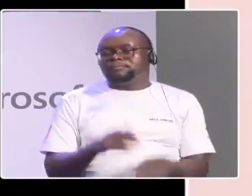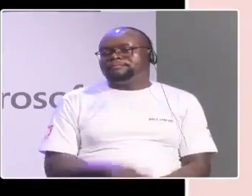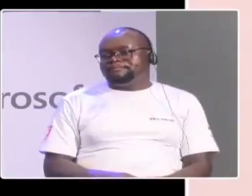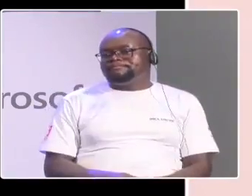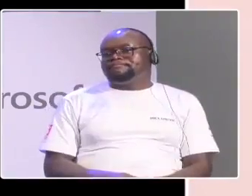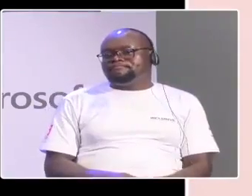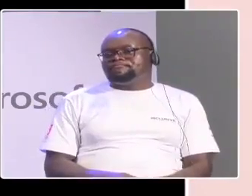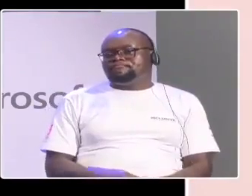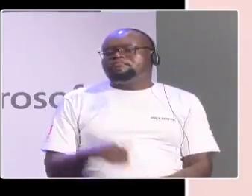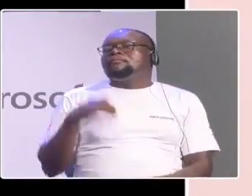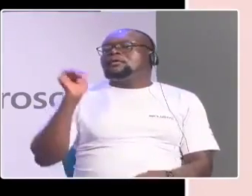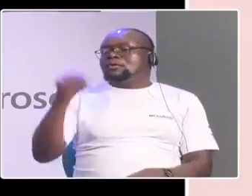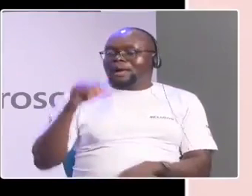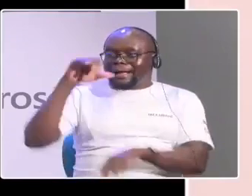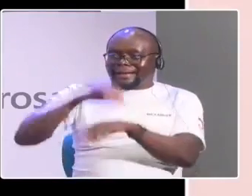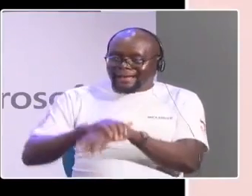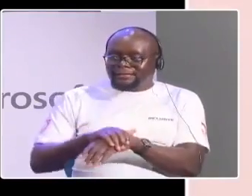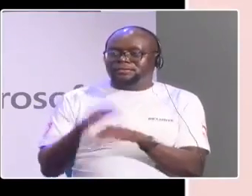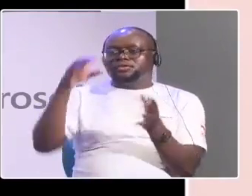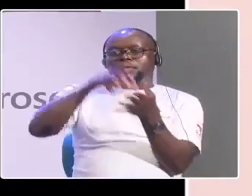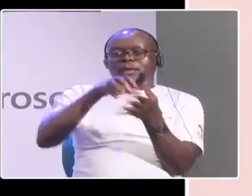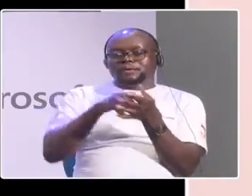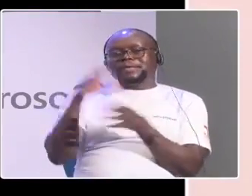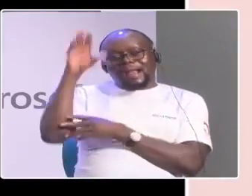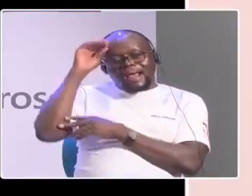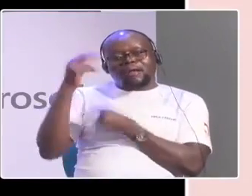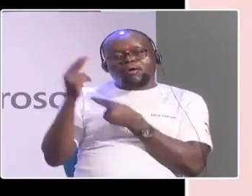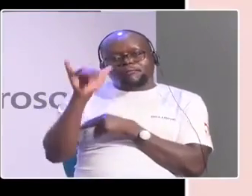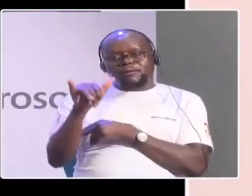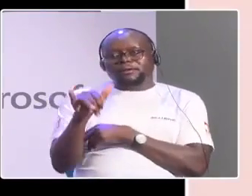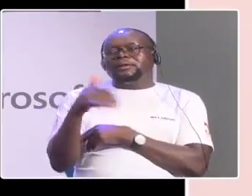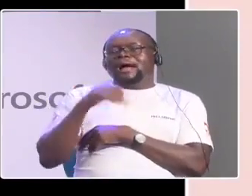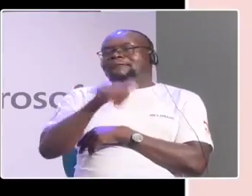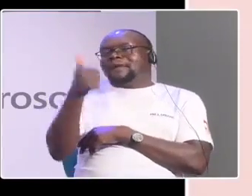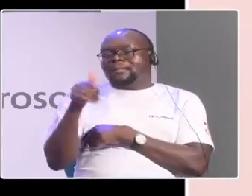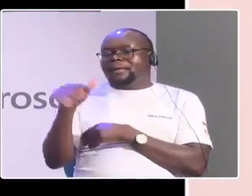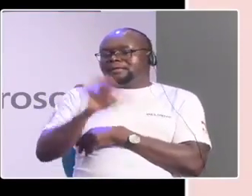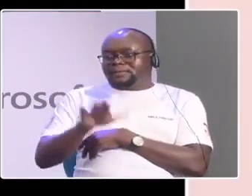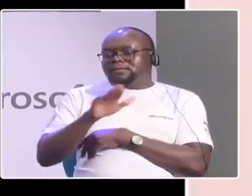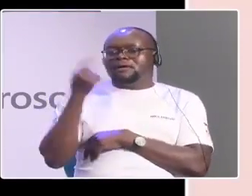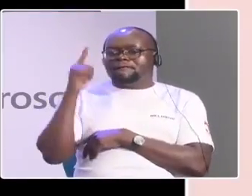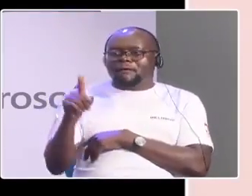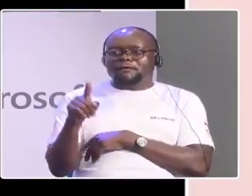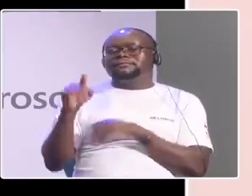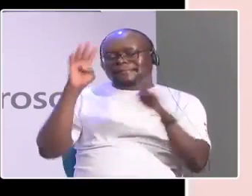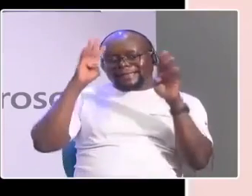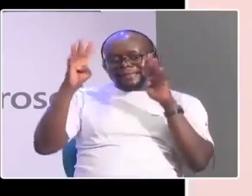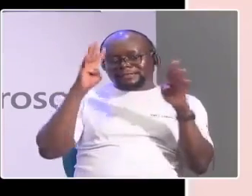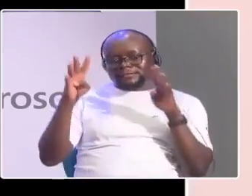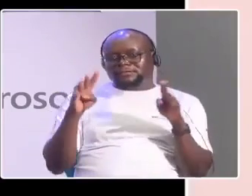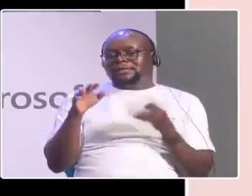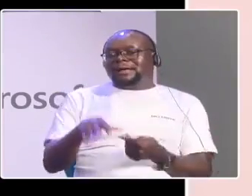situation like that, you could just get to the content and learn, and hopefully that will free up more space for actual creativity